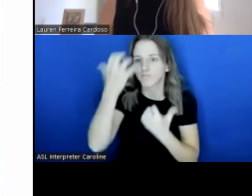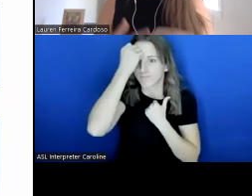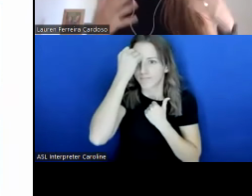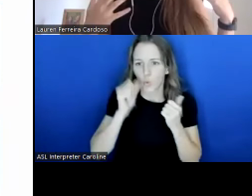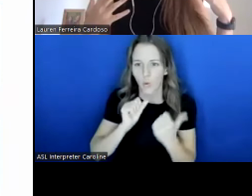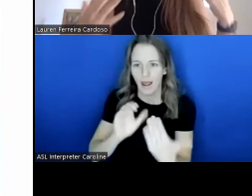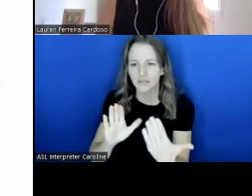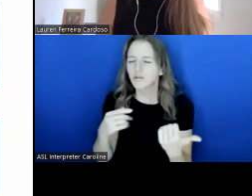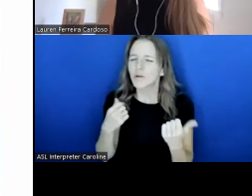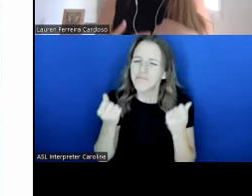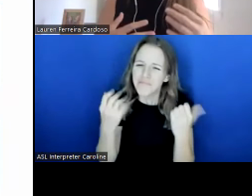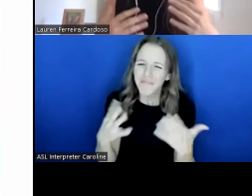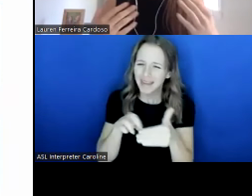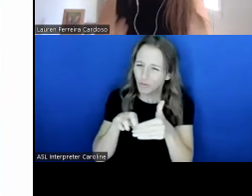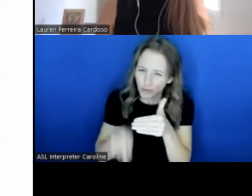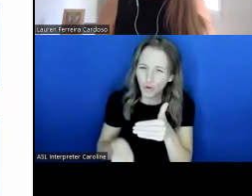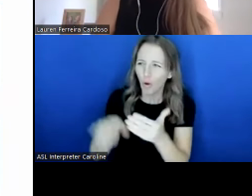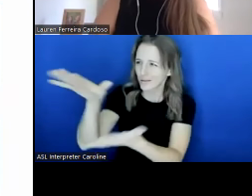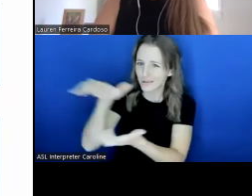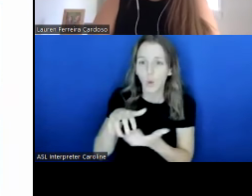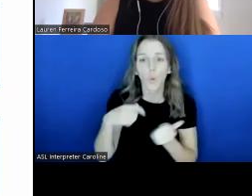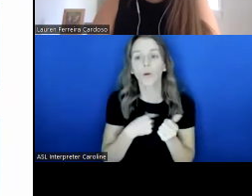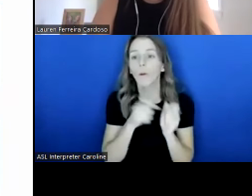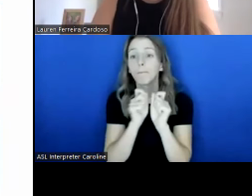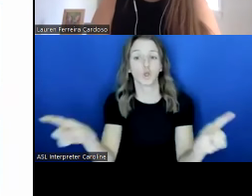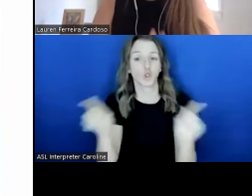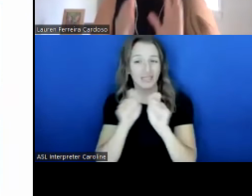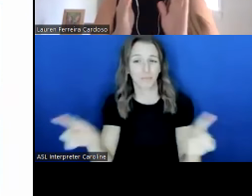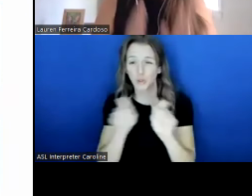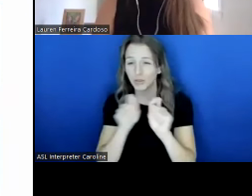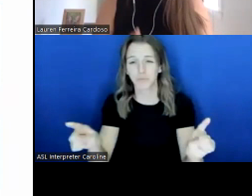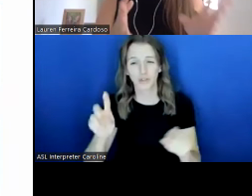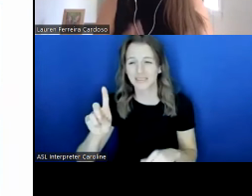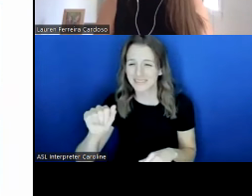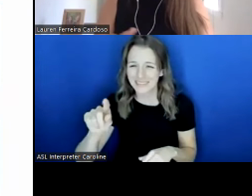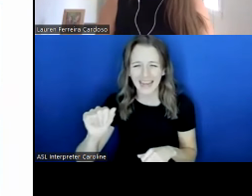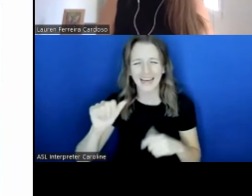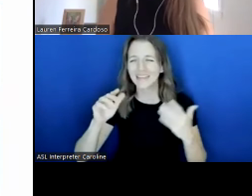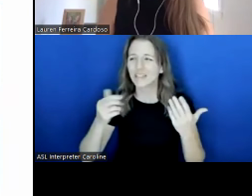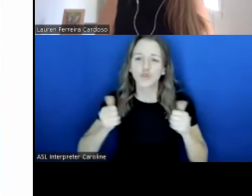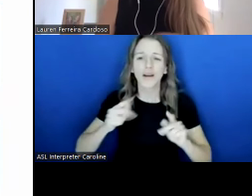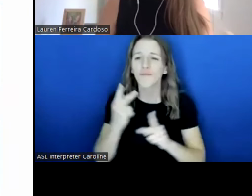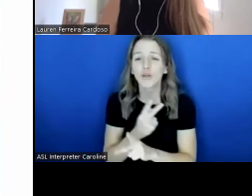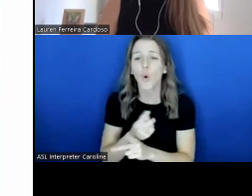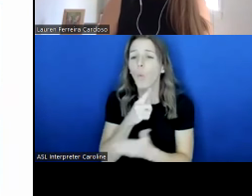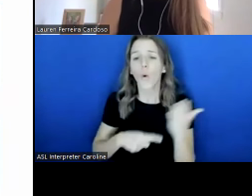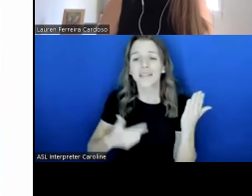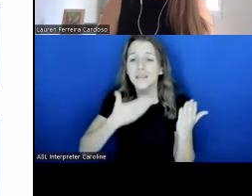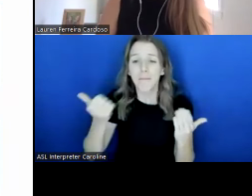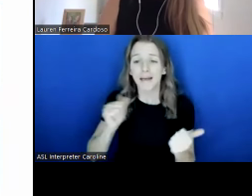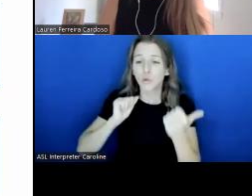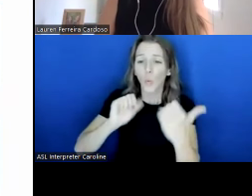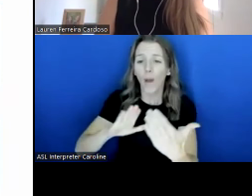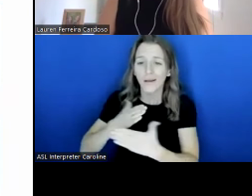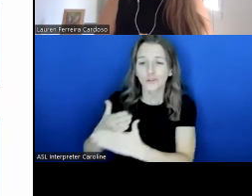and we were pushing out so much data so quickly that figuring out what was the best way to share data for certain populations